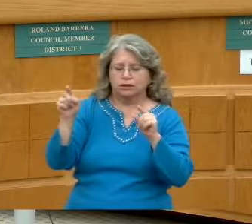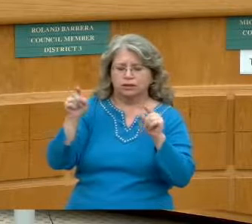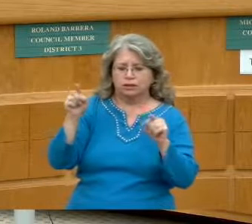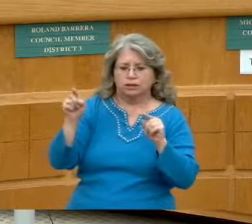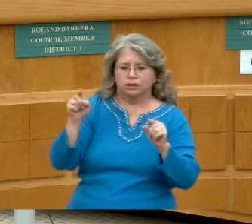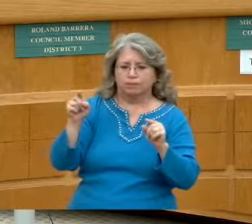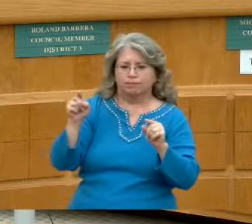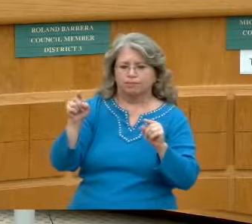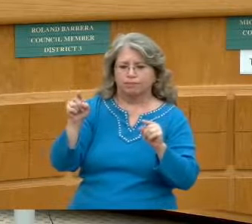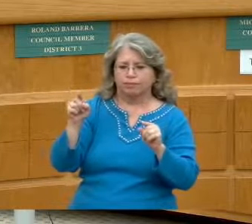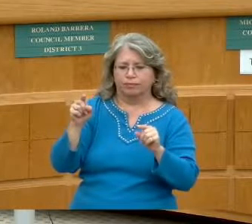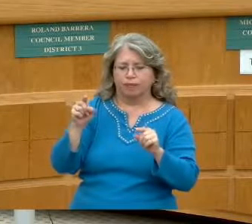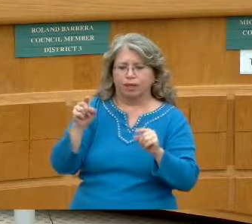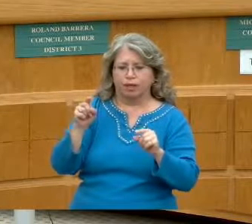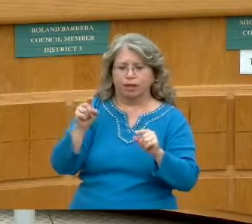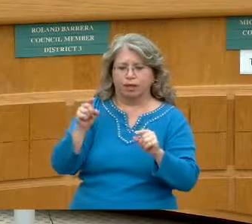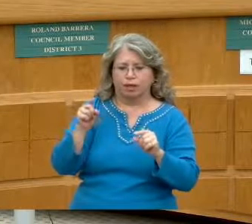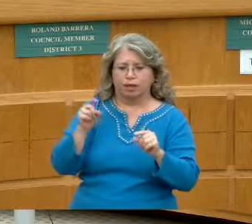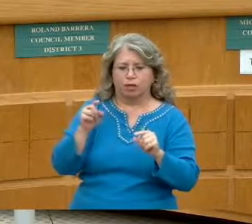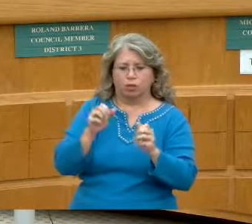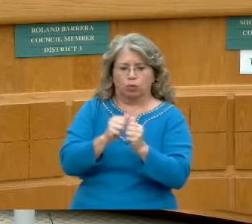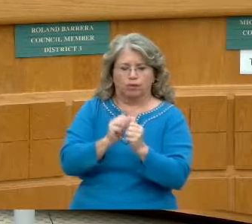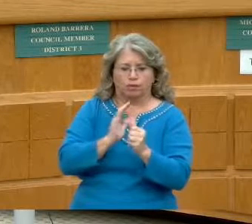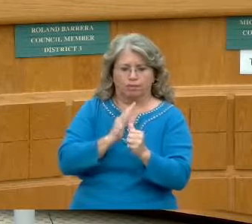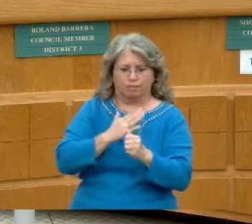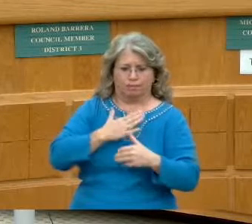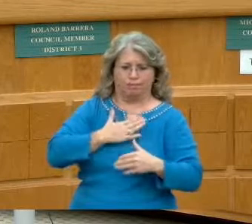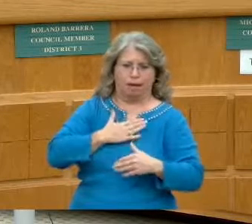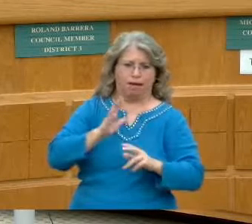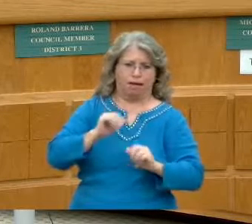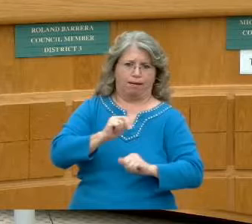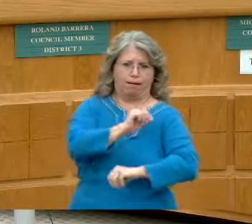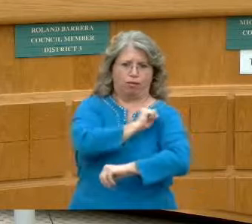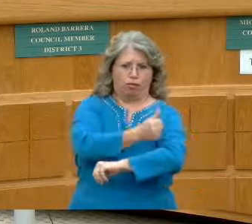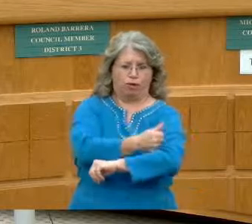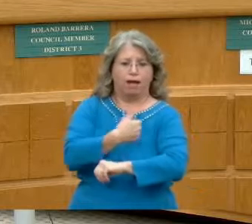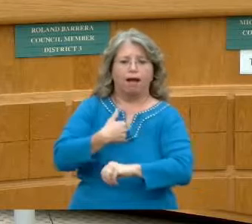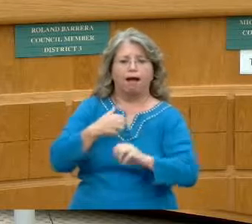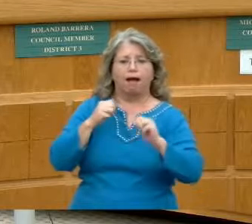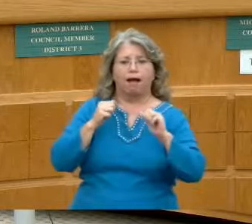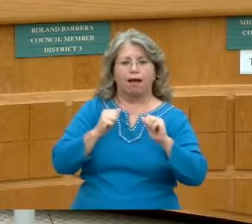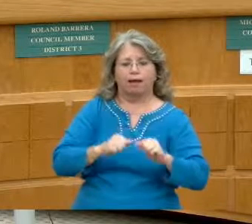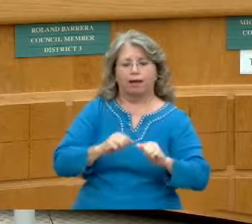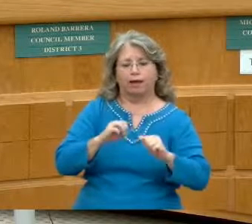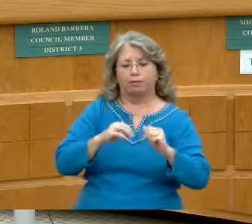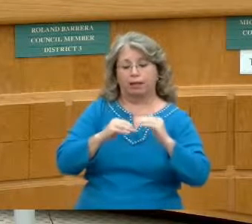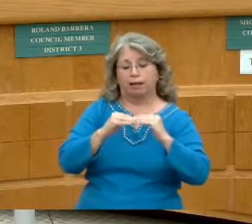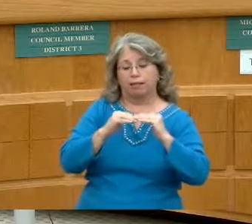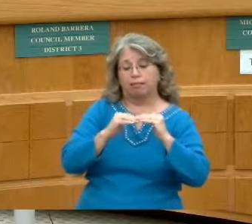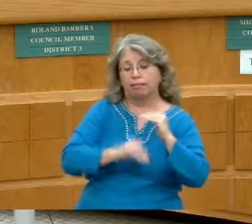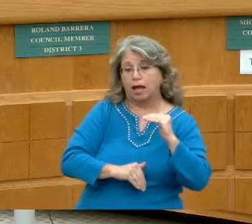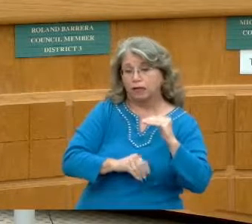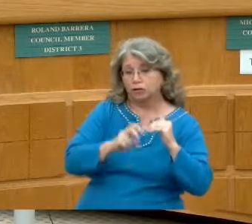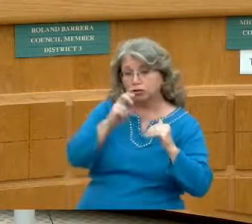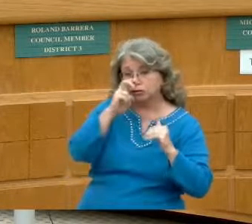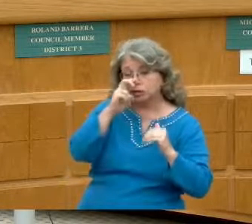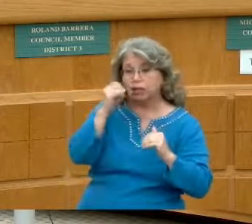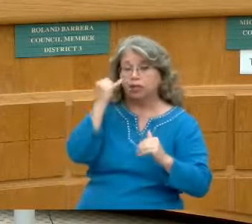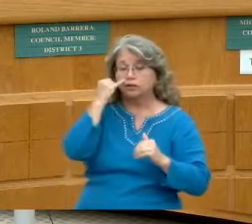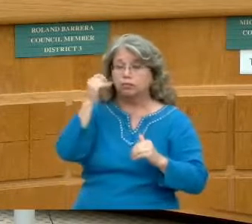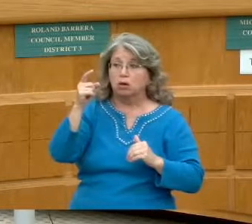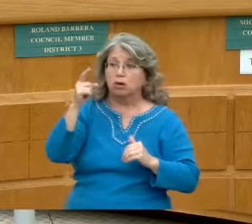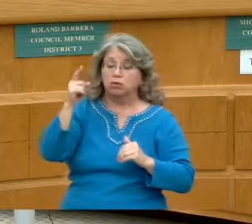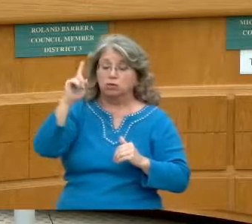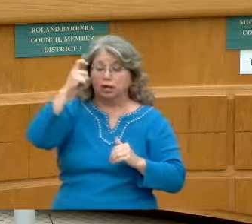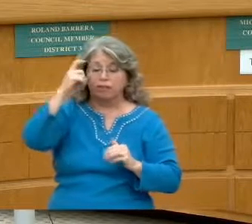in the emergency powers. And so what I can do is be less restrictive. If the governor's orders only allow